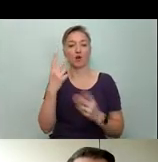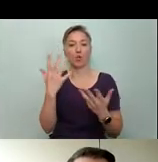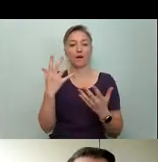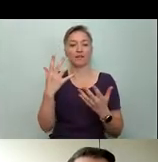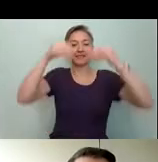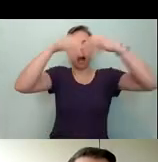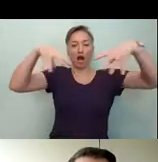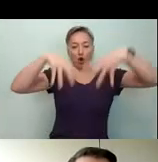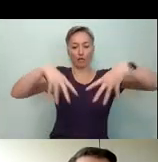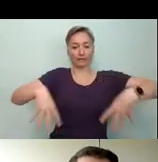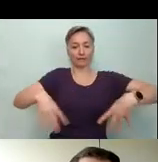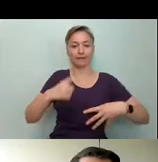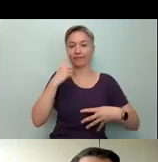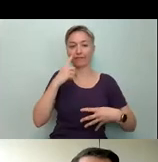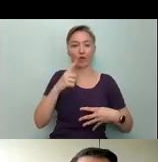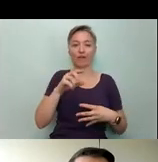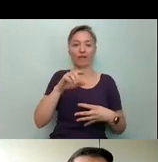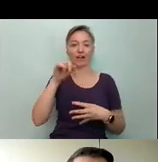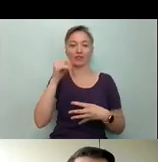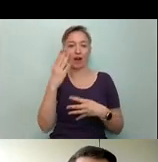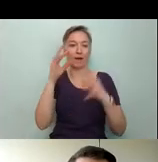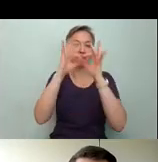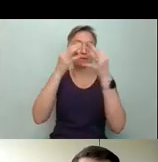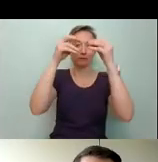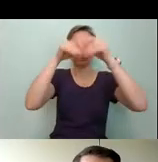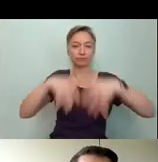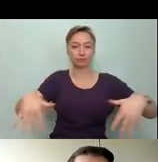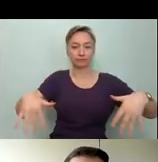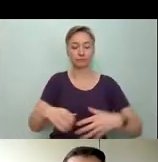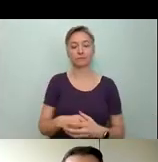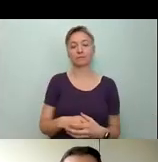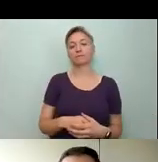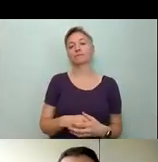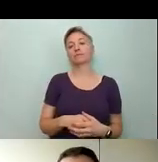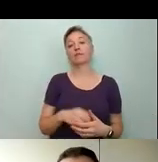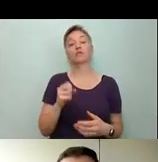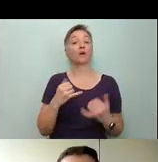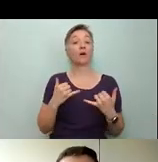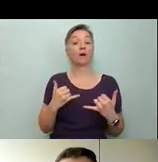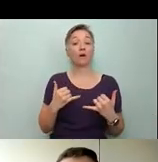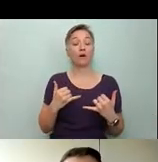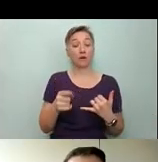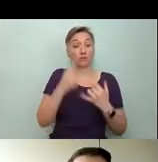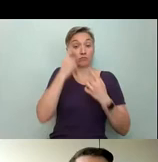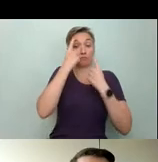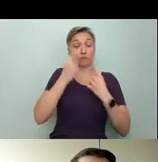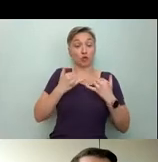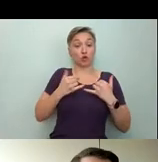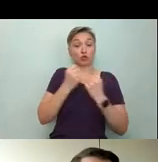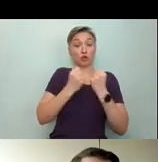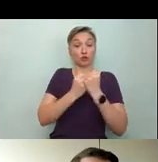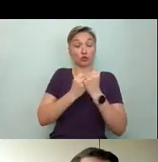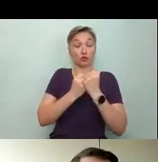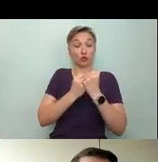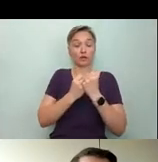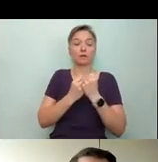particular job subset. So you can see where, you know, right now, if you think about what our current structure looks like, many